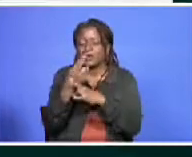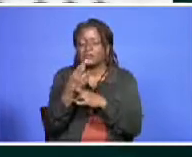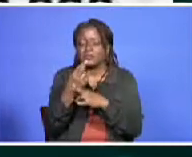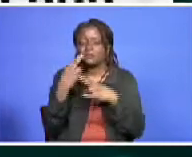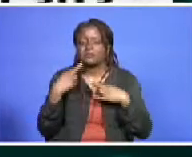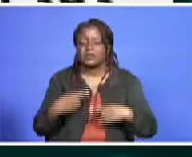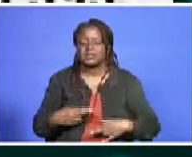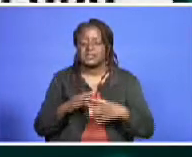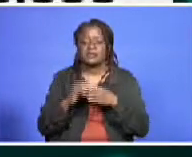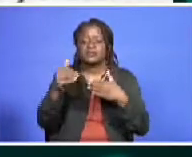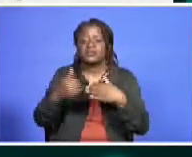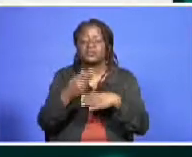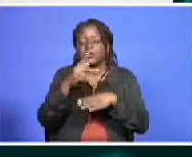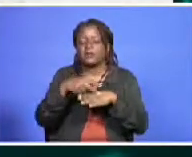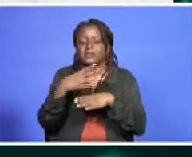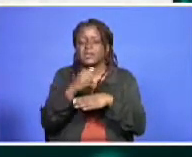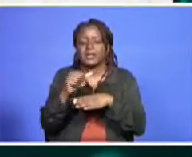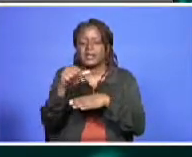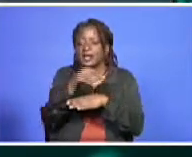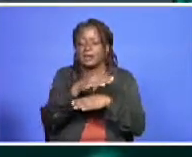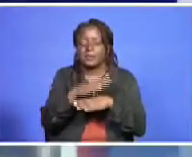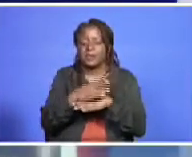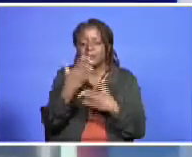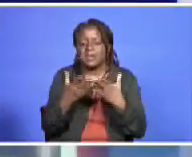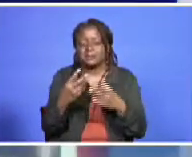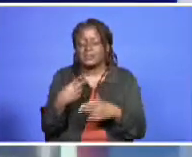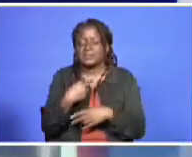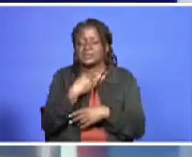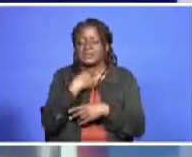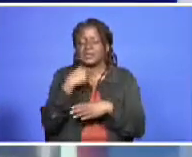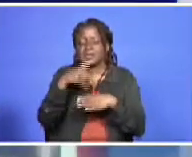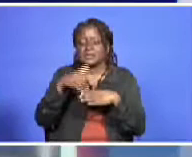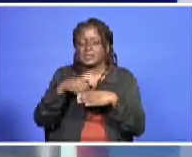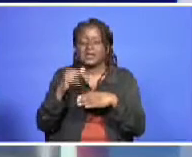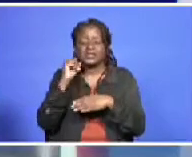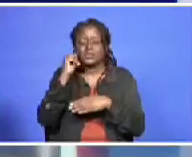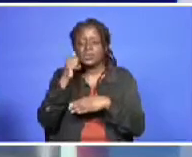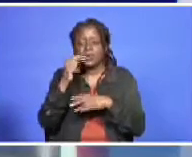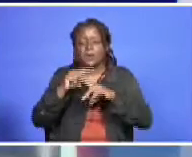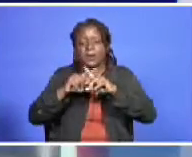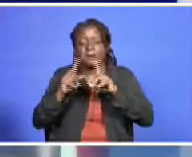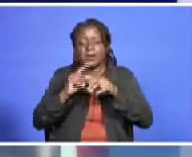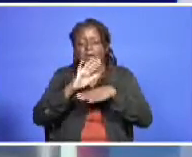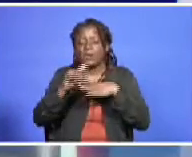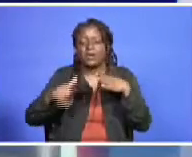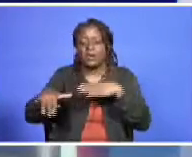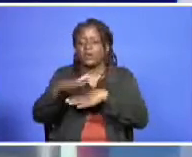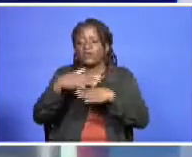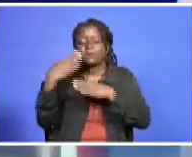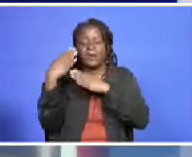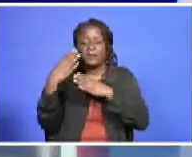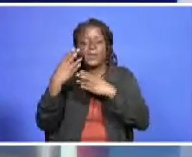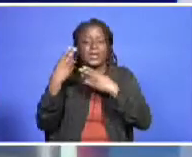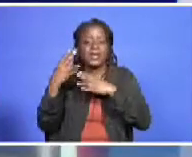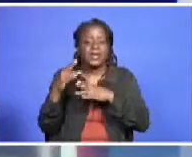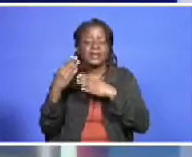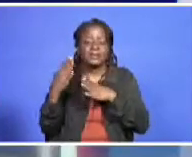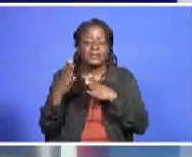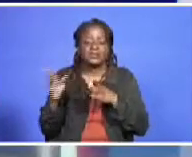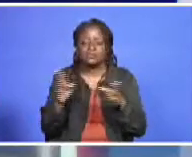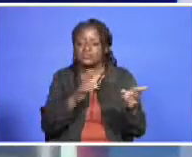Well, residents of New Providence and Abaco may be stuck inside tomorrow. However, all across the Bahamas, Bahamians are set to